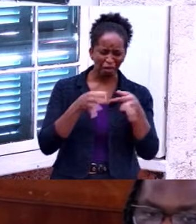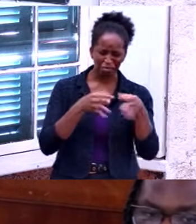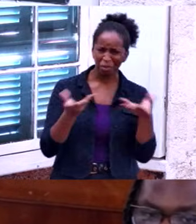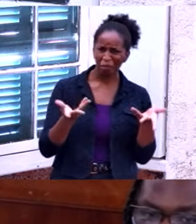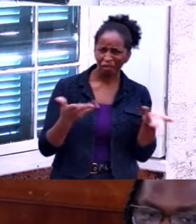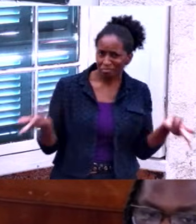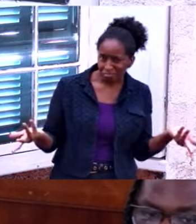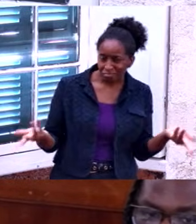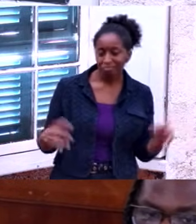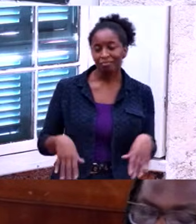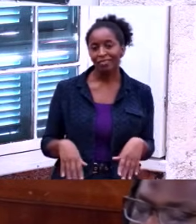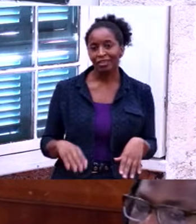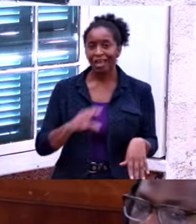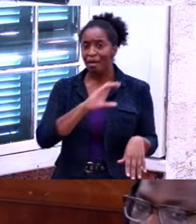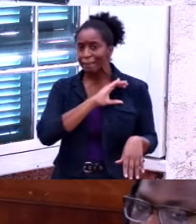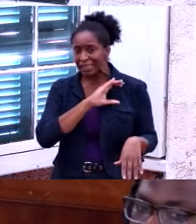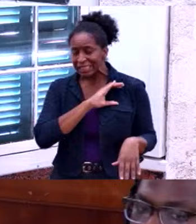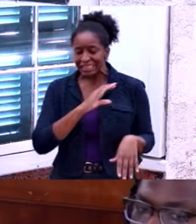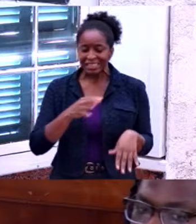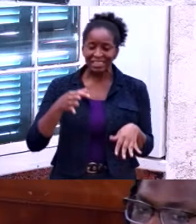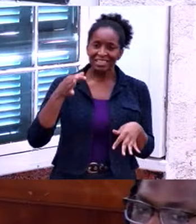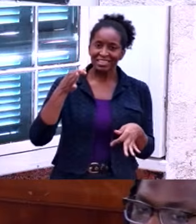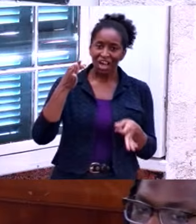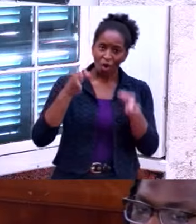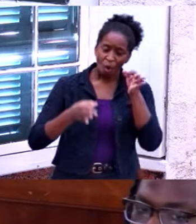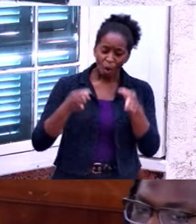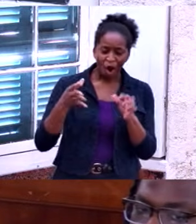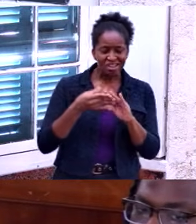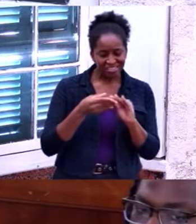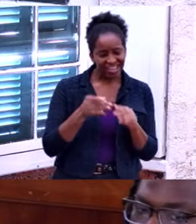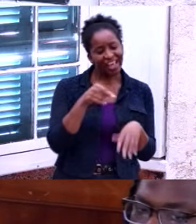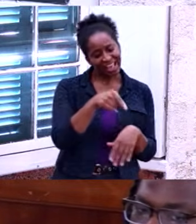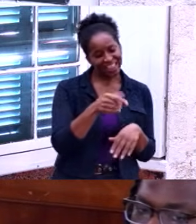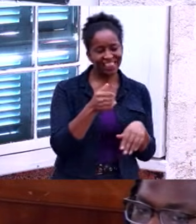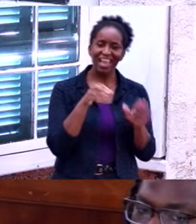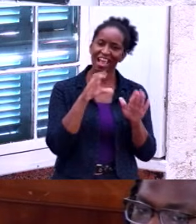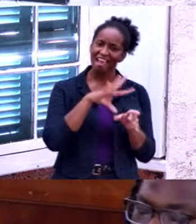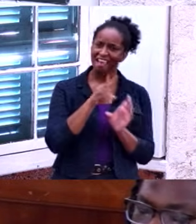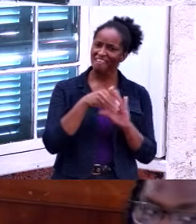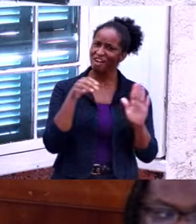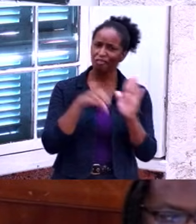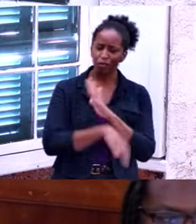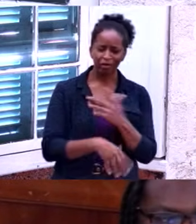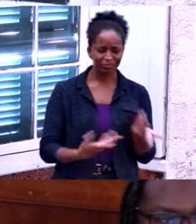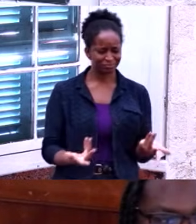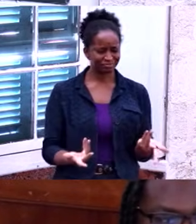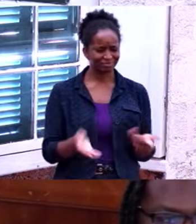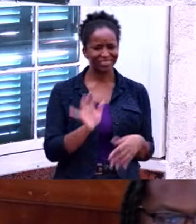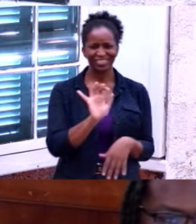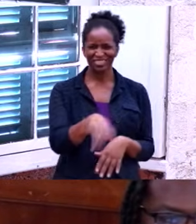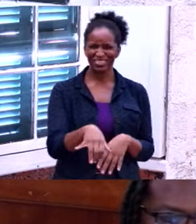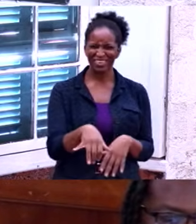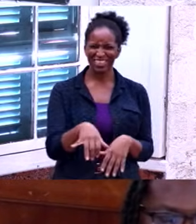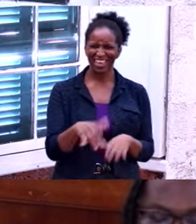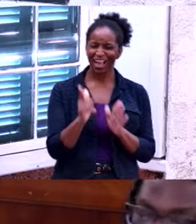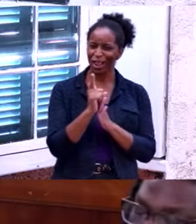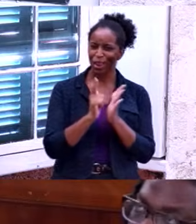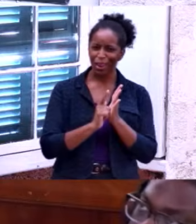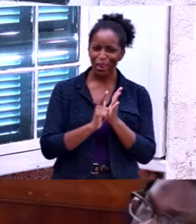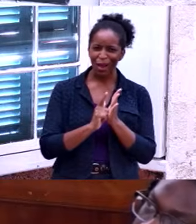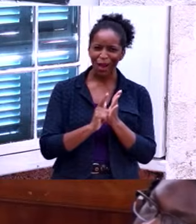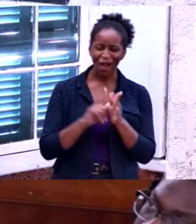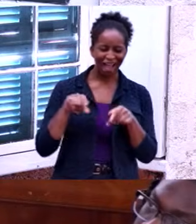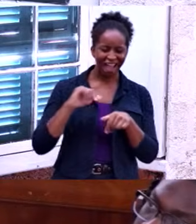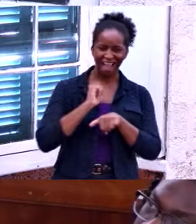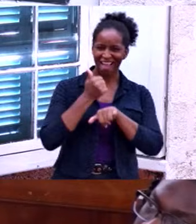views on these colonial laws have evolved over time. So that to say that we could not change the law in conformity with the